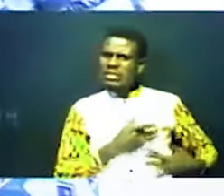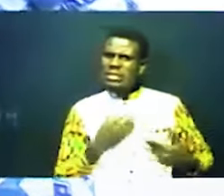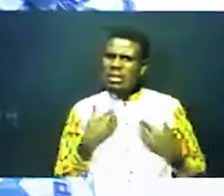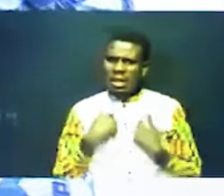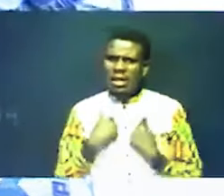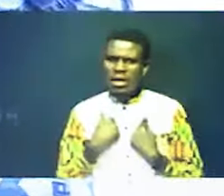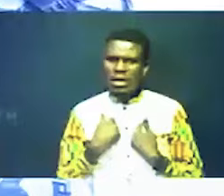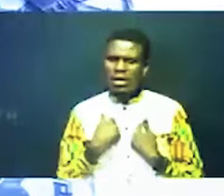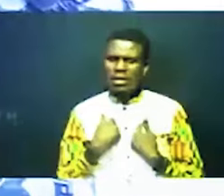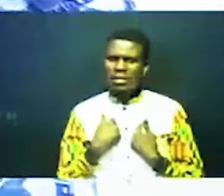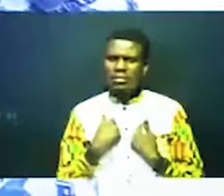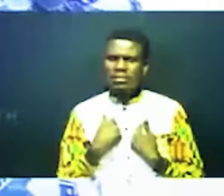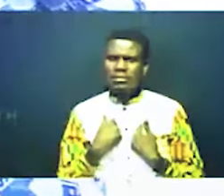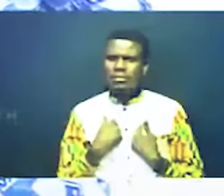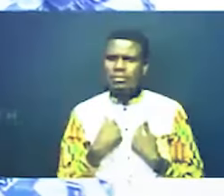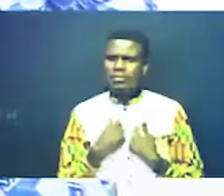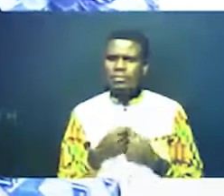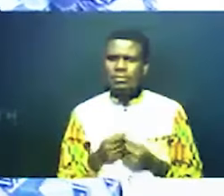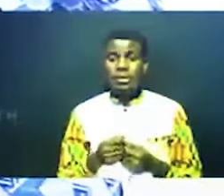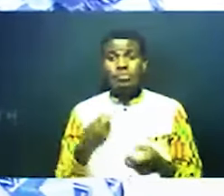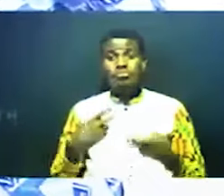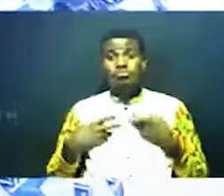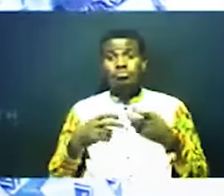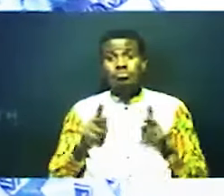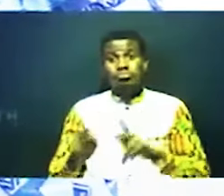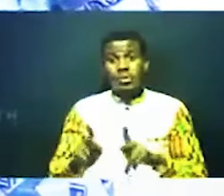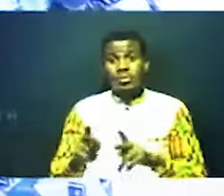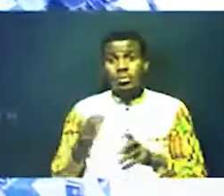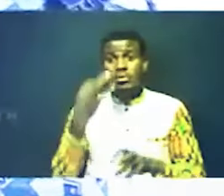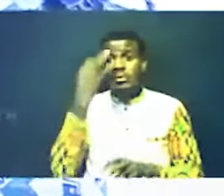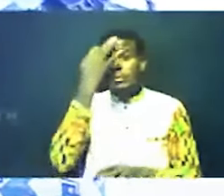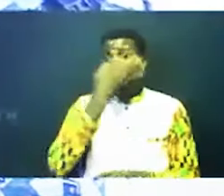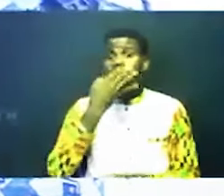People's faces are different from their hearts.